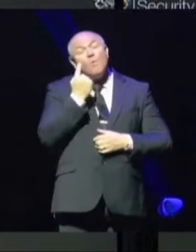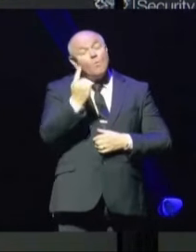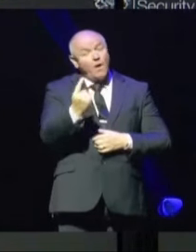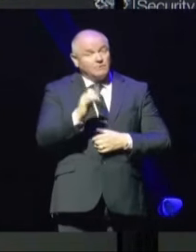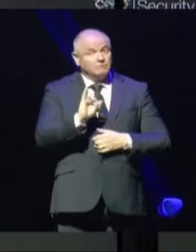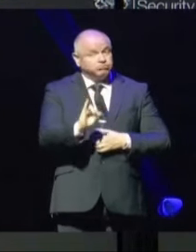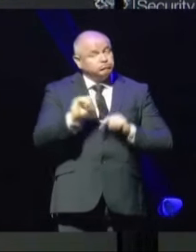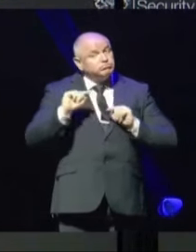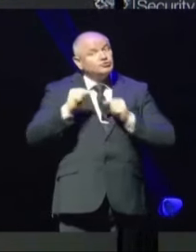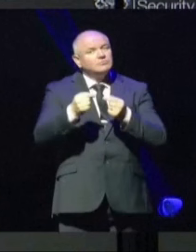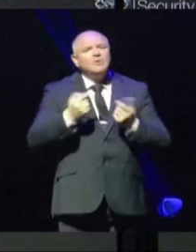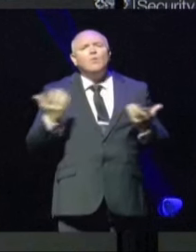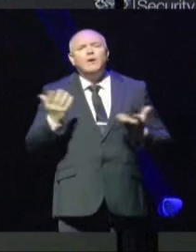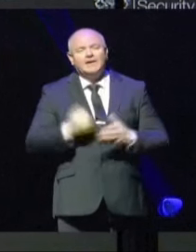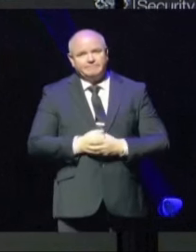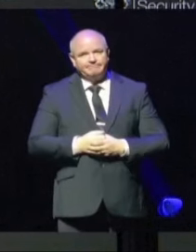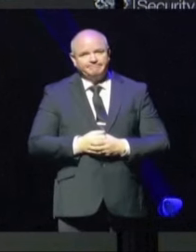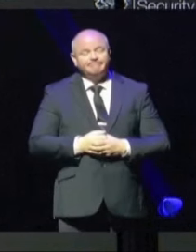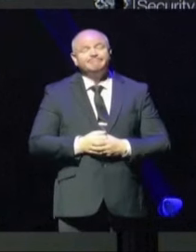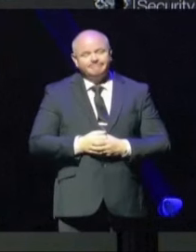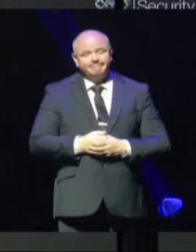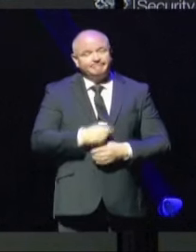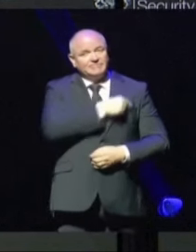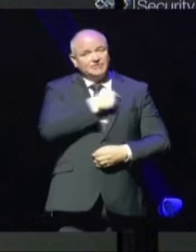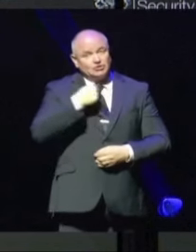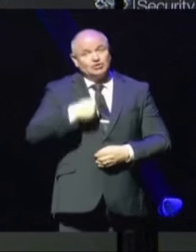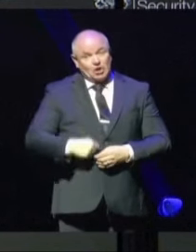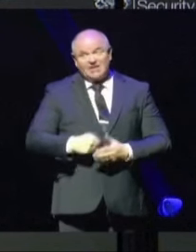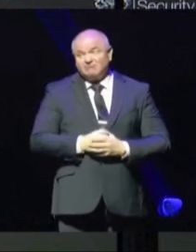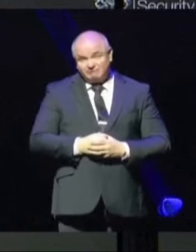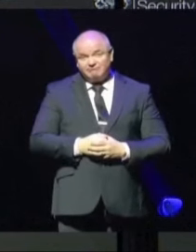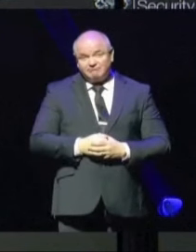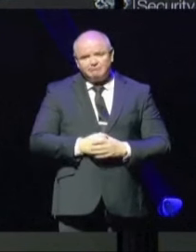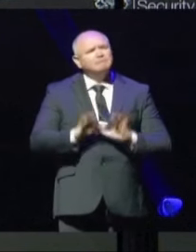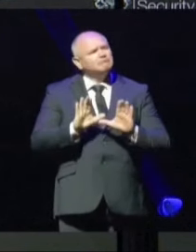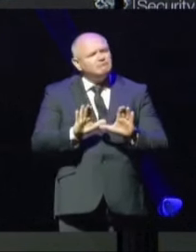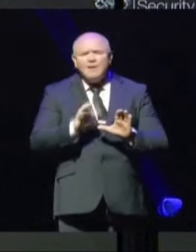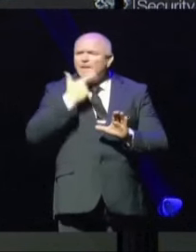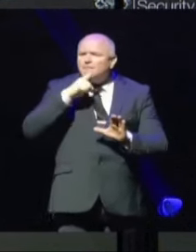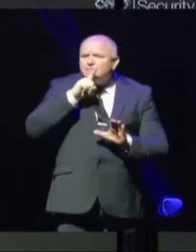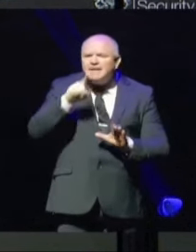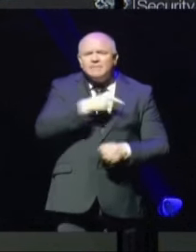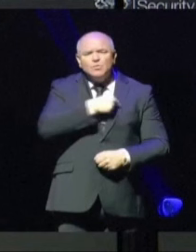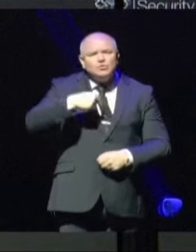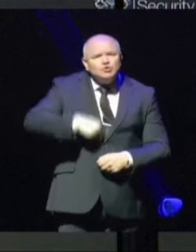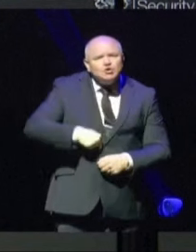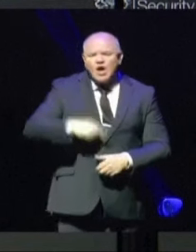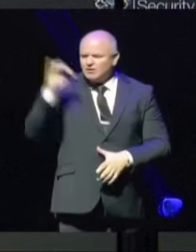The people of China and the Chinese community overseas have contributed greatly to life here in the UK.